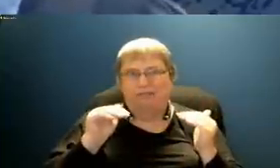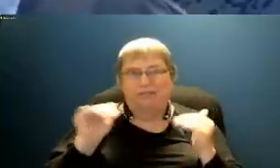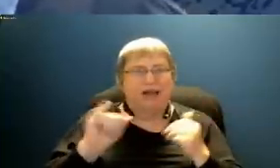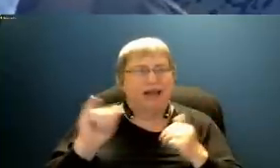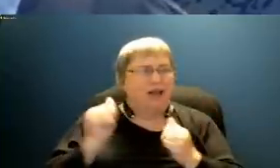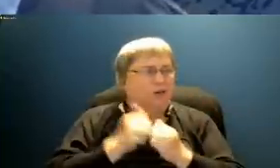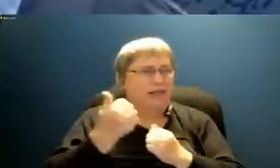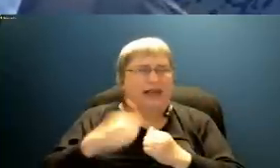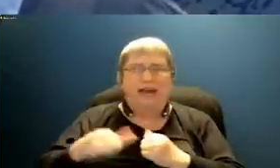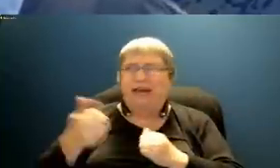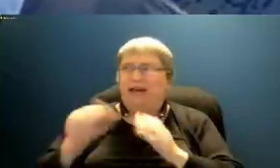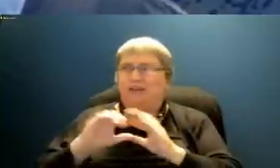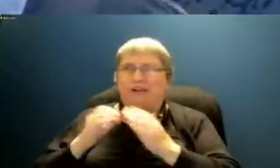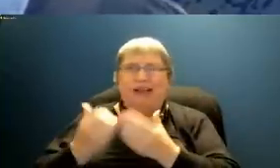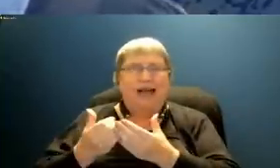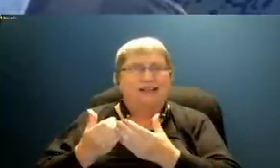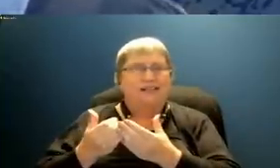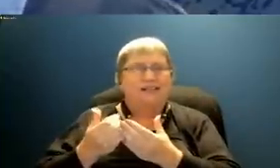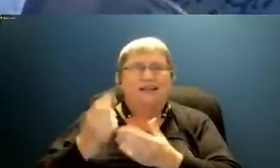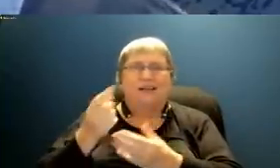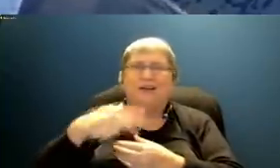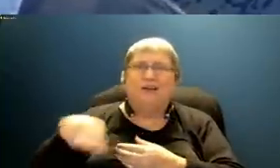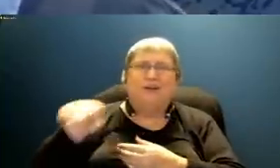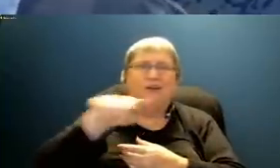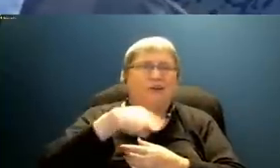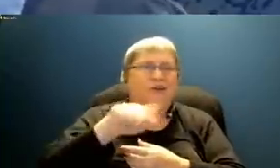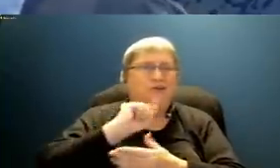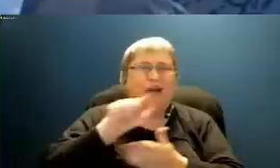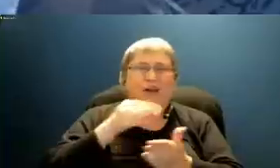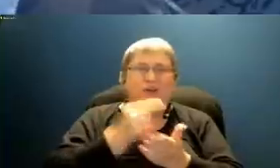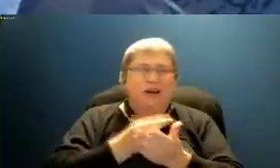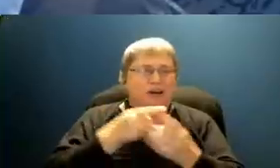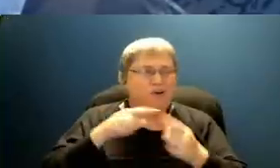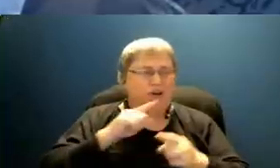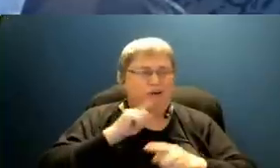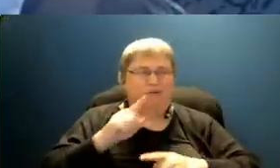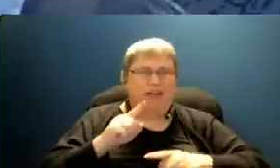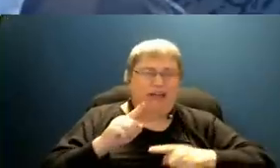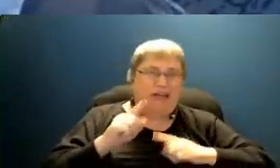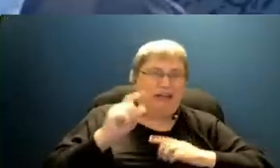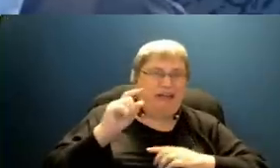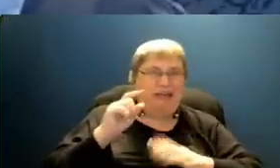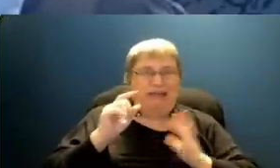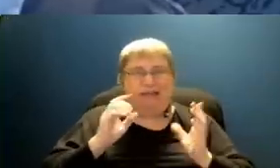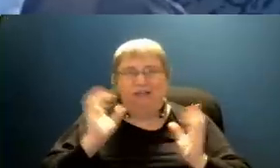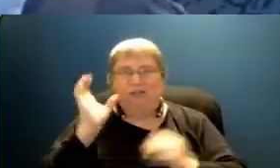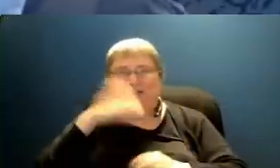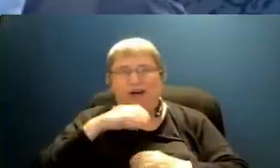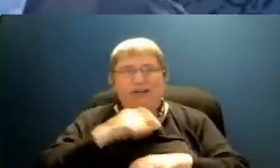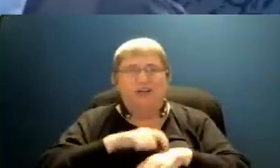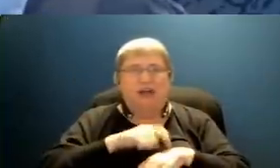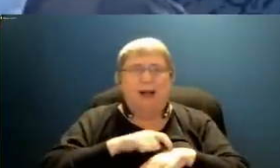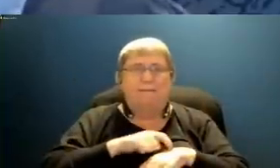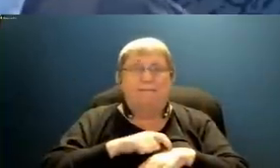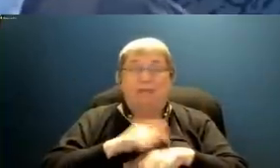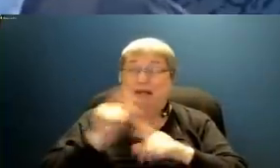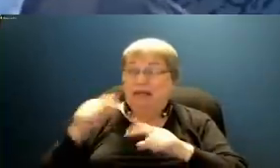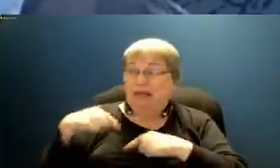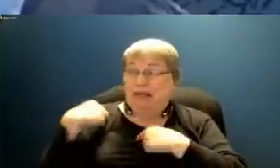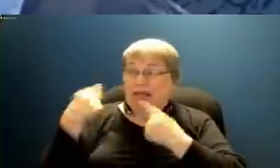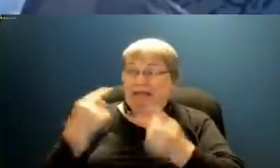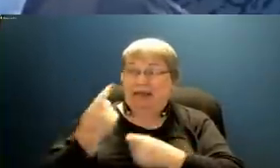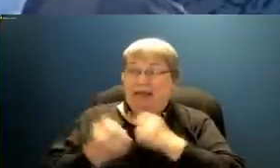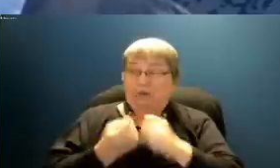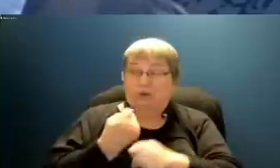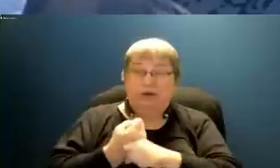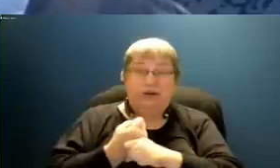lifetimes, you graduate into an uncertain time. But even though this past year may be particularly memorable,